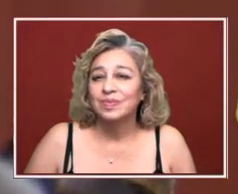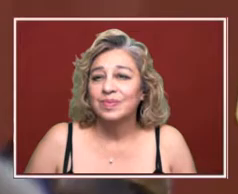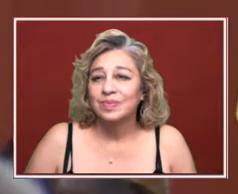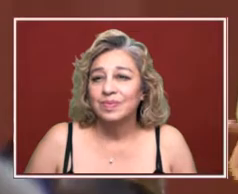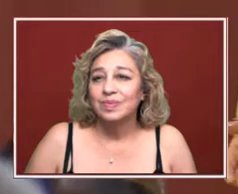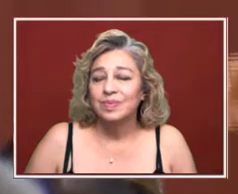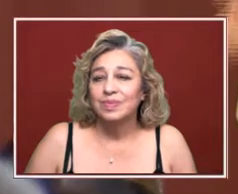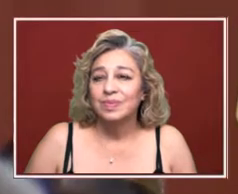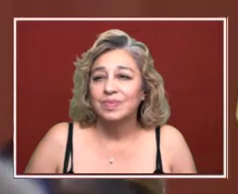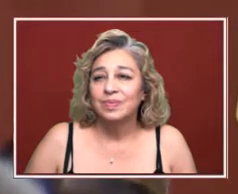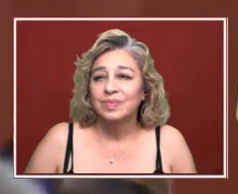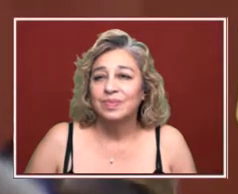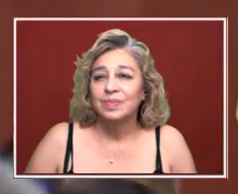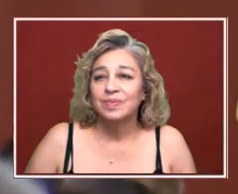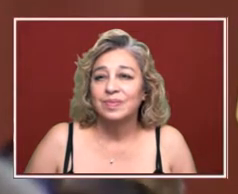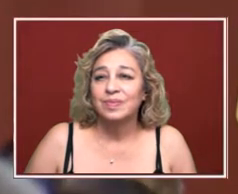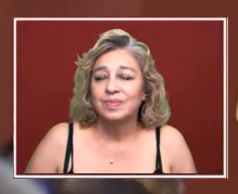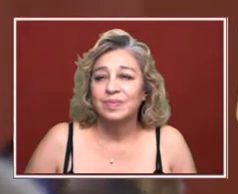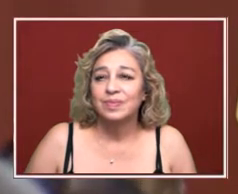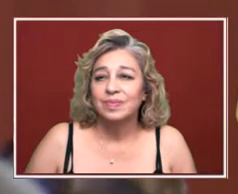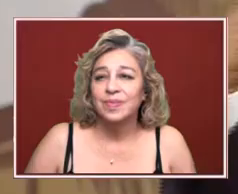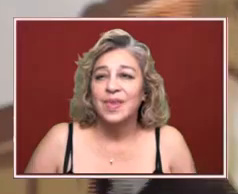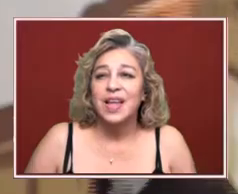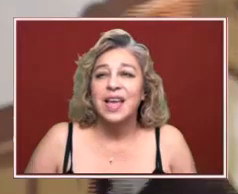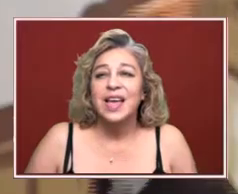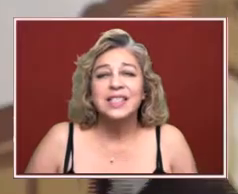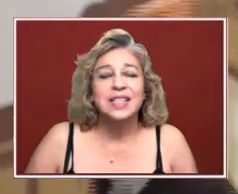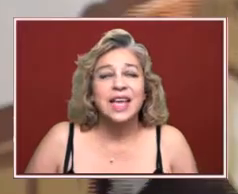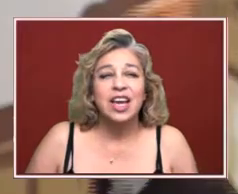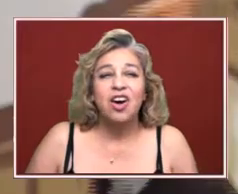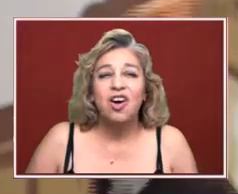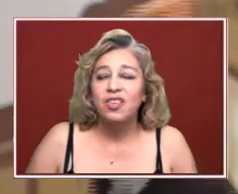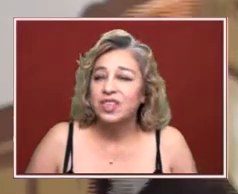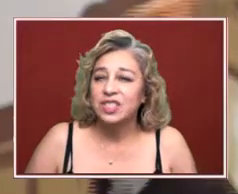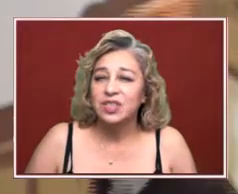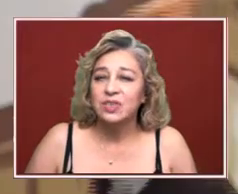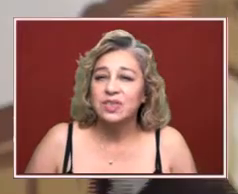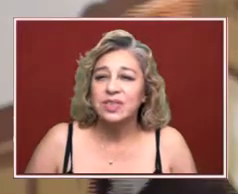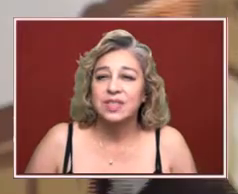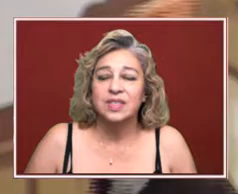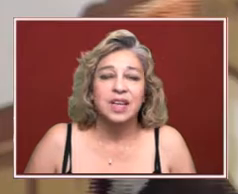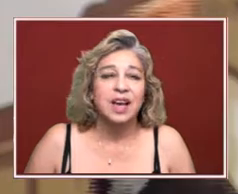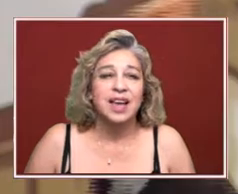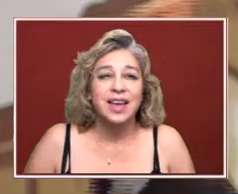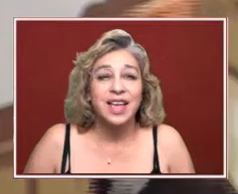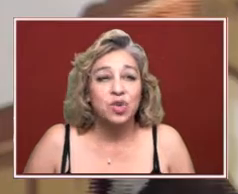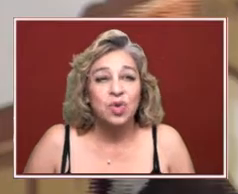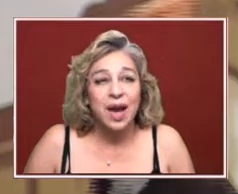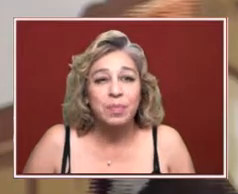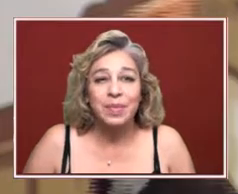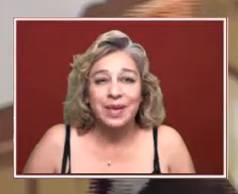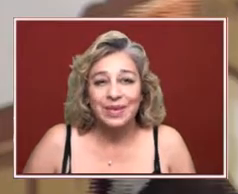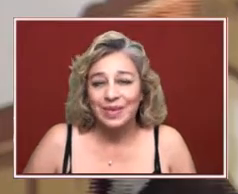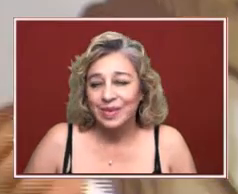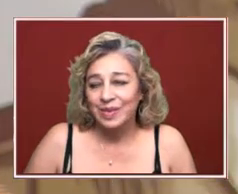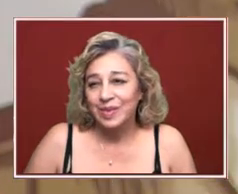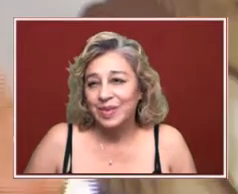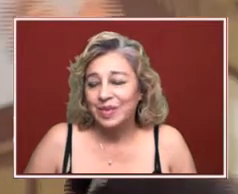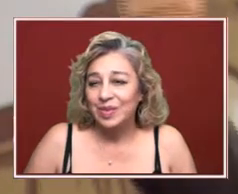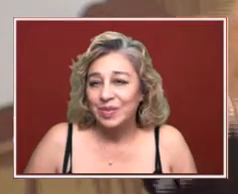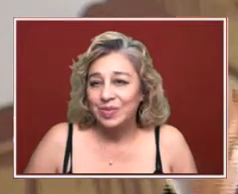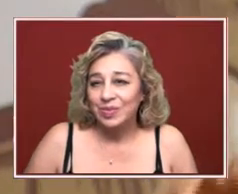se tuviese a todos los alumnos de la UNAM. It's like all the students in UNAM.